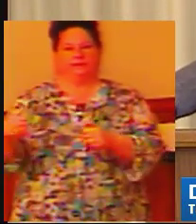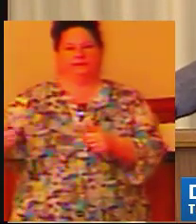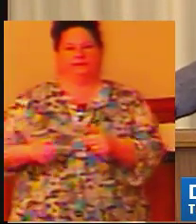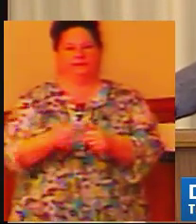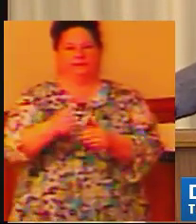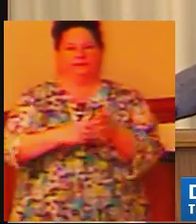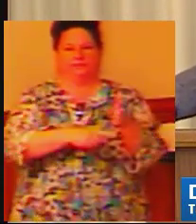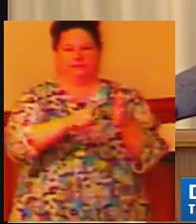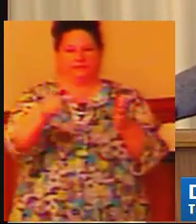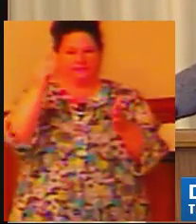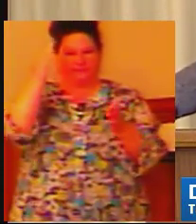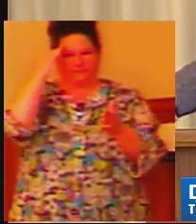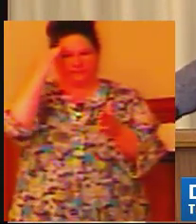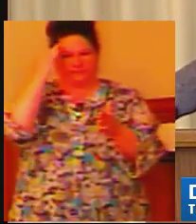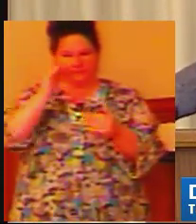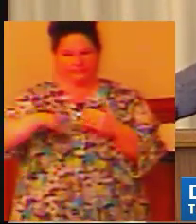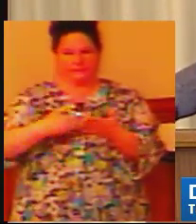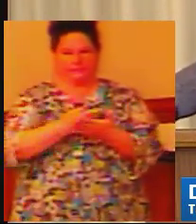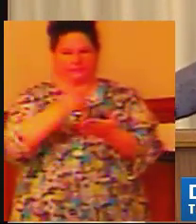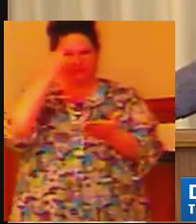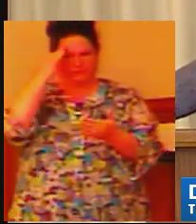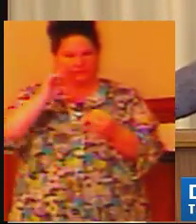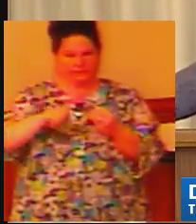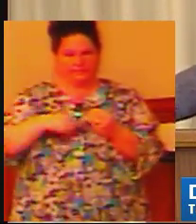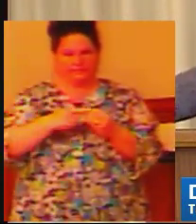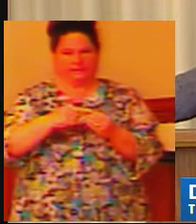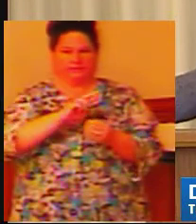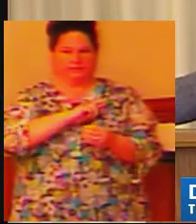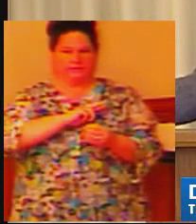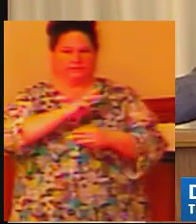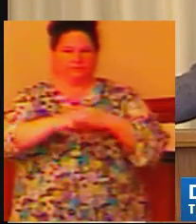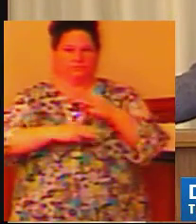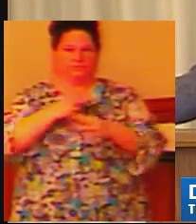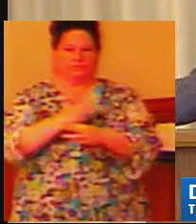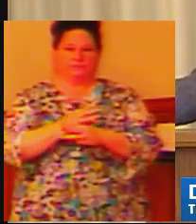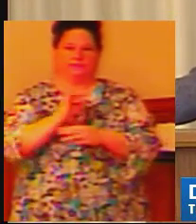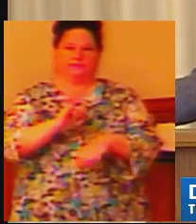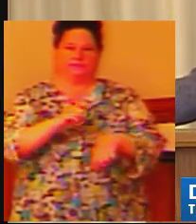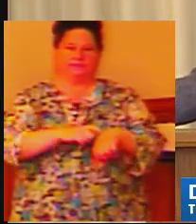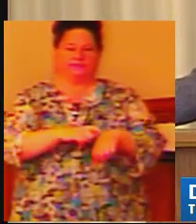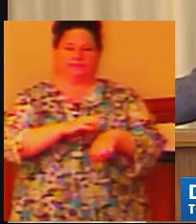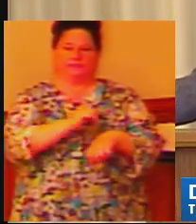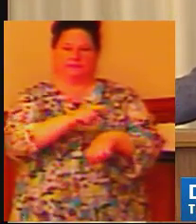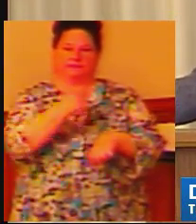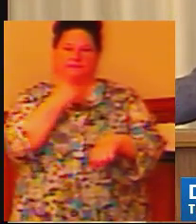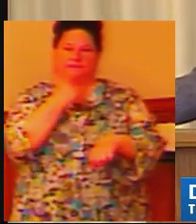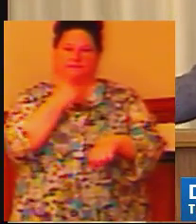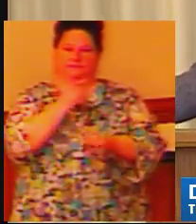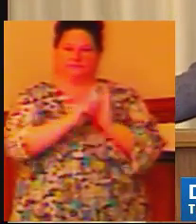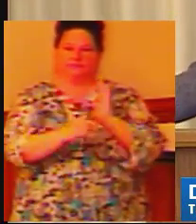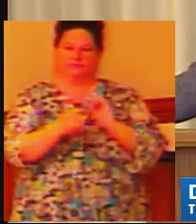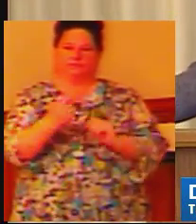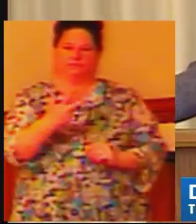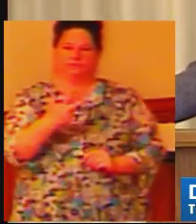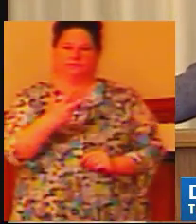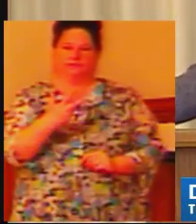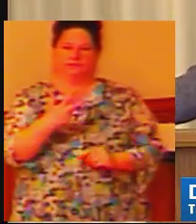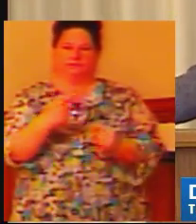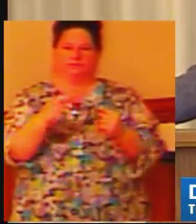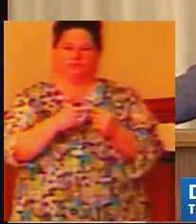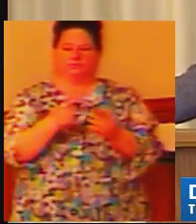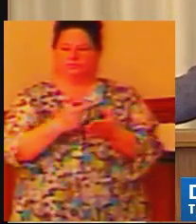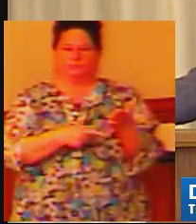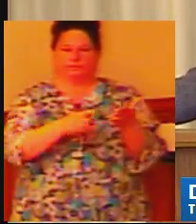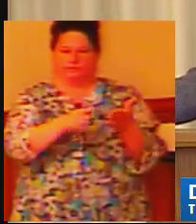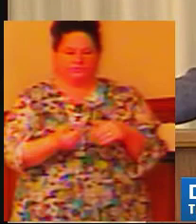what they knew and all they knew about the religious world at that time. And he said unto them, in verse 3, Unto what then were